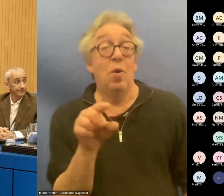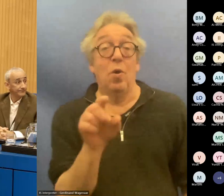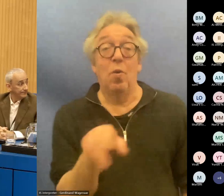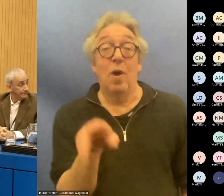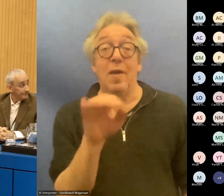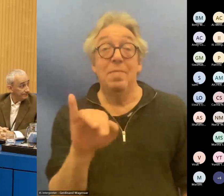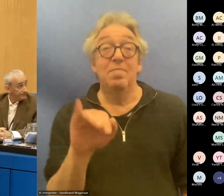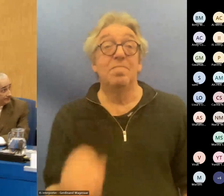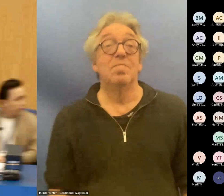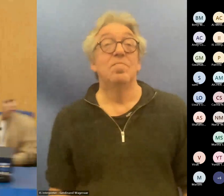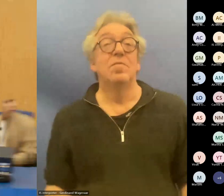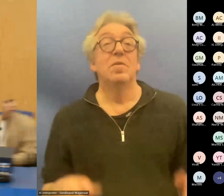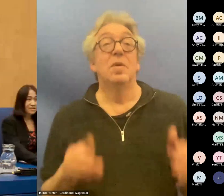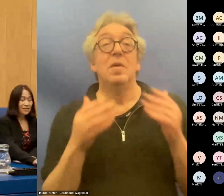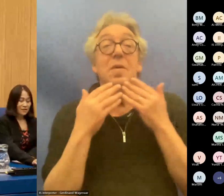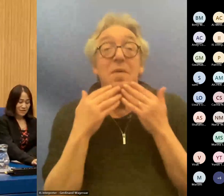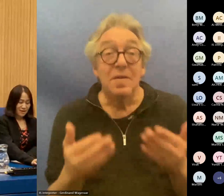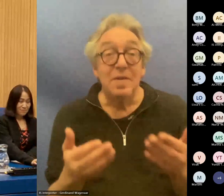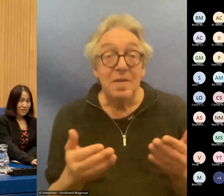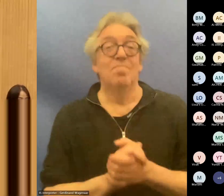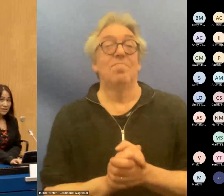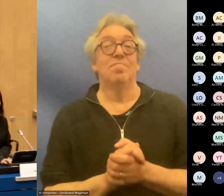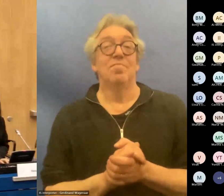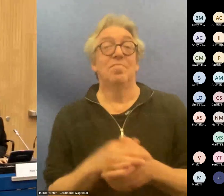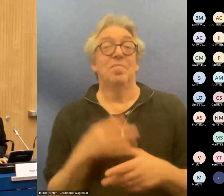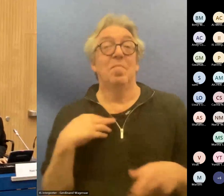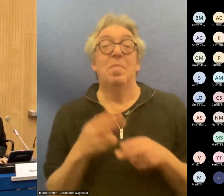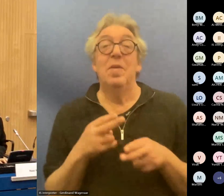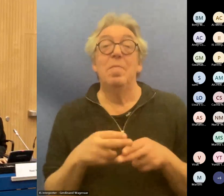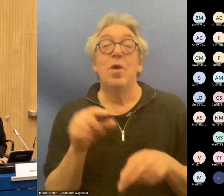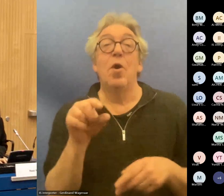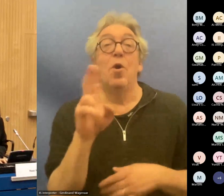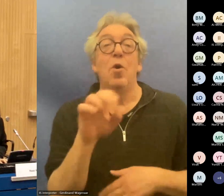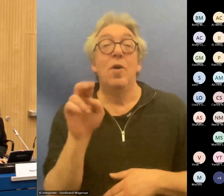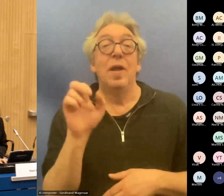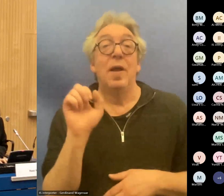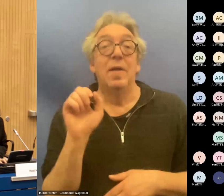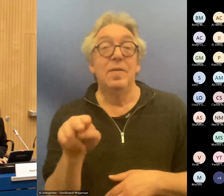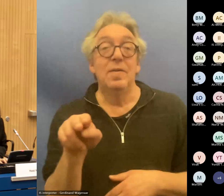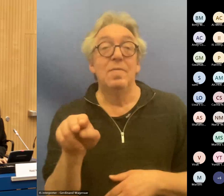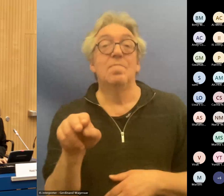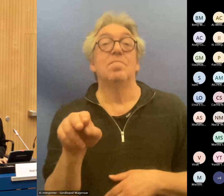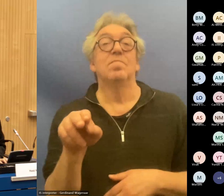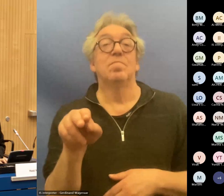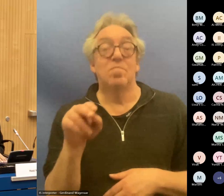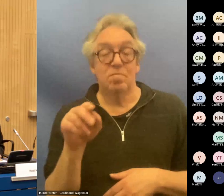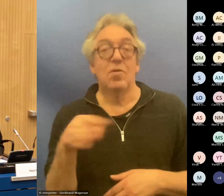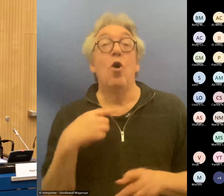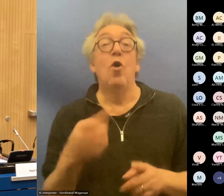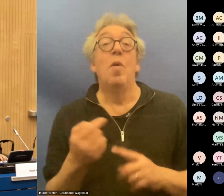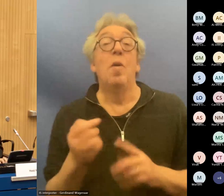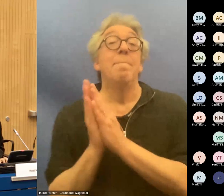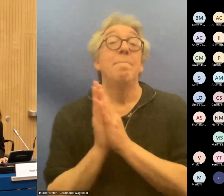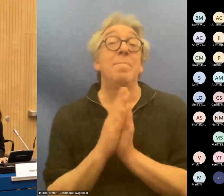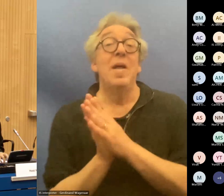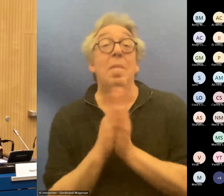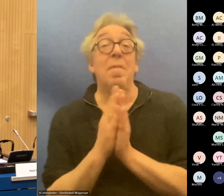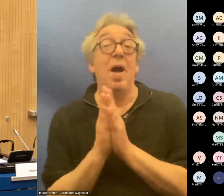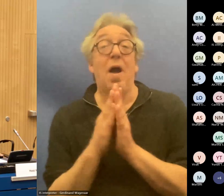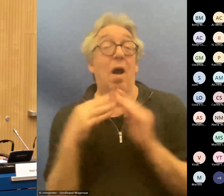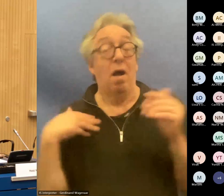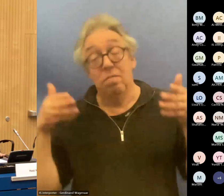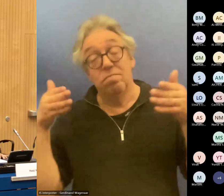Thank you. My name is Kwai NAN. I'm Living Dignity for the Blind from Myanmar. Thank you. Thank